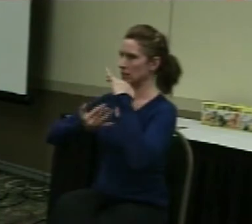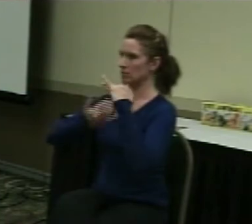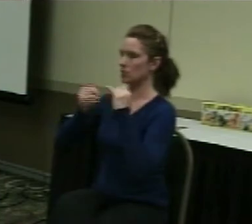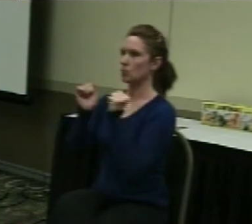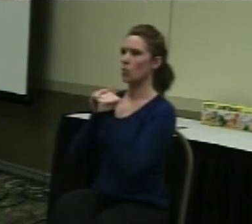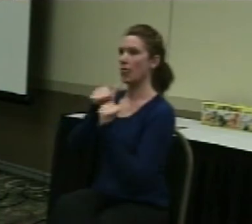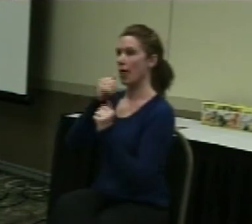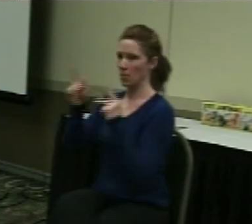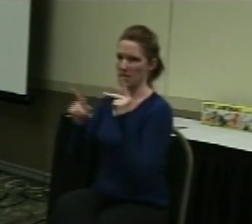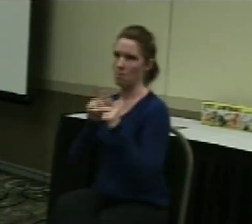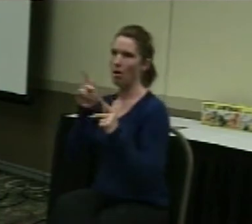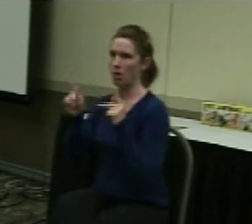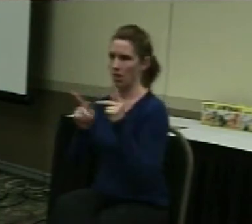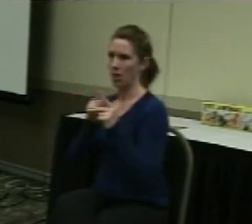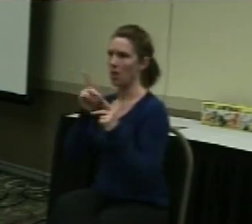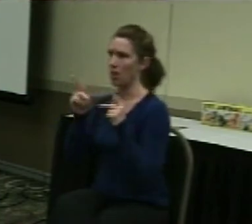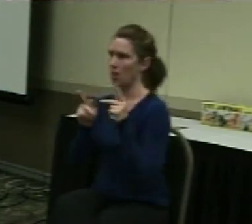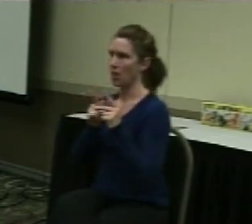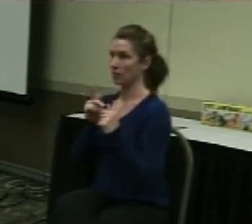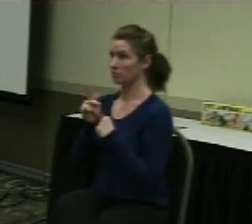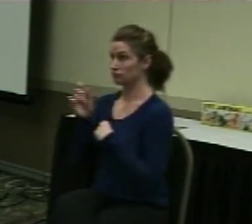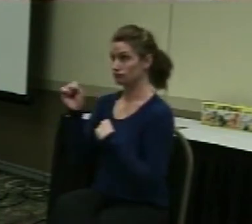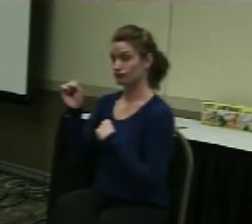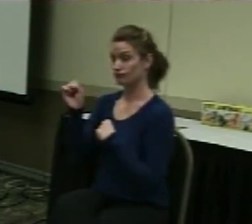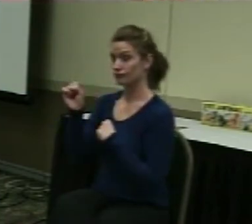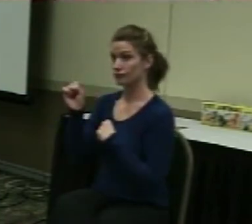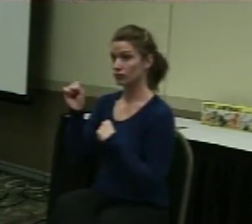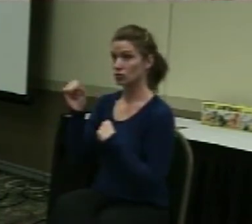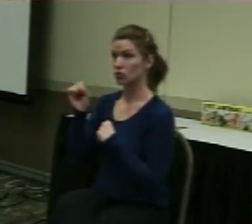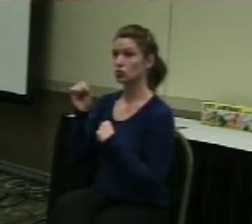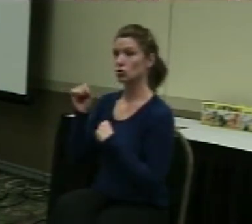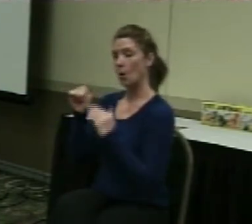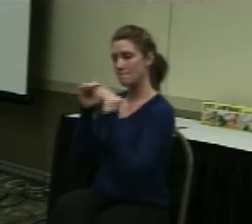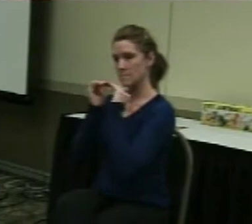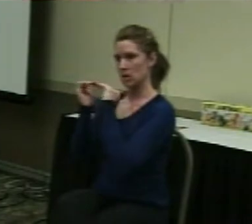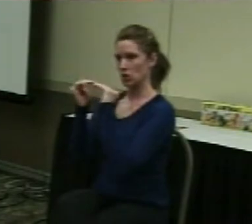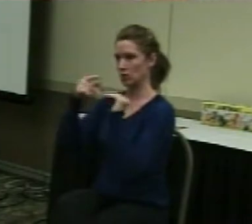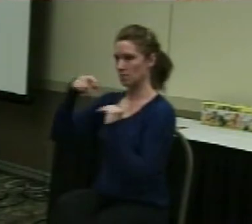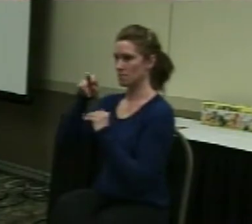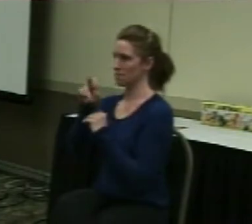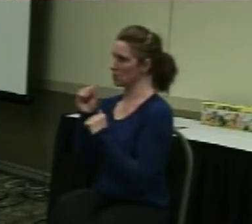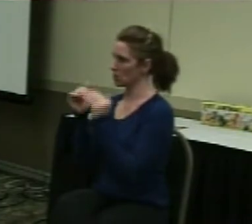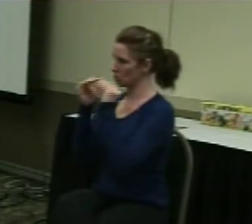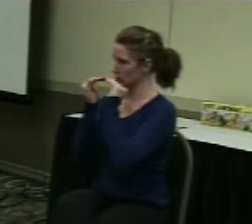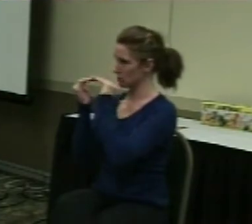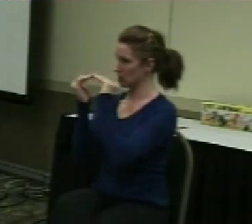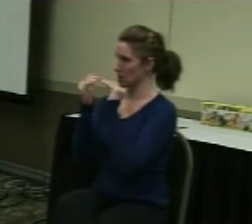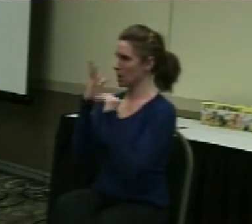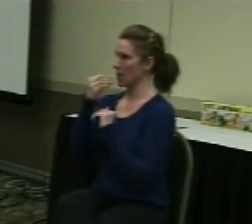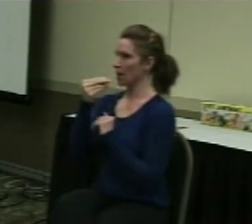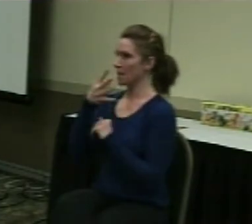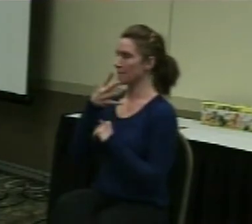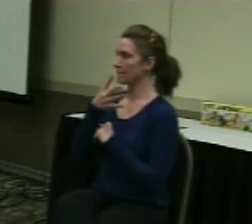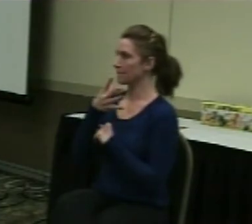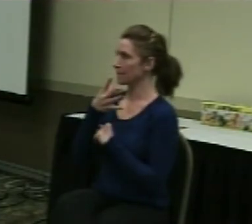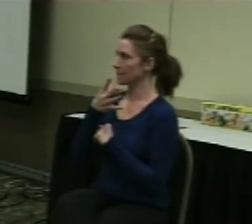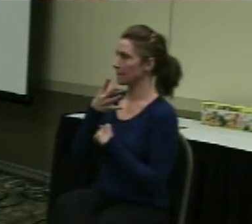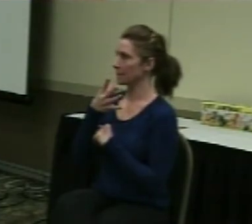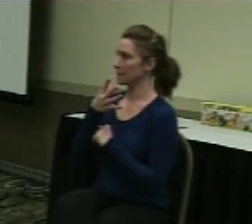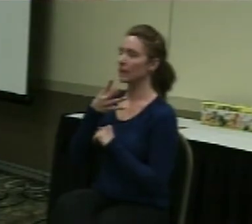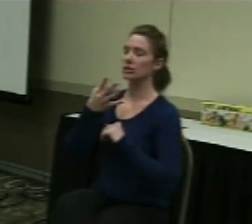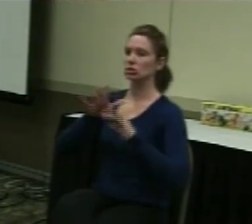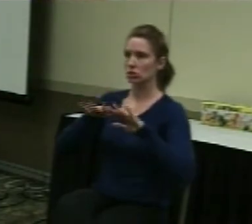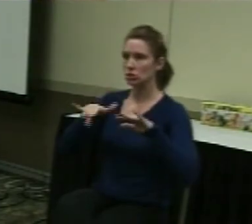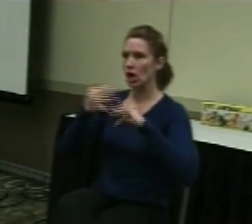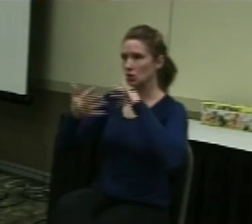socializing with other people. By all means. So the notion of peers and, you know, the parents, the child's interactions